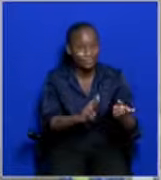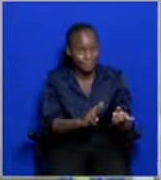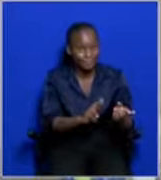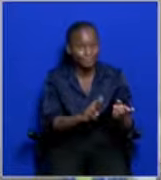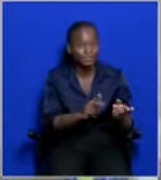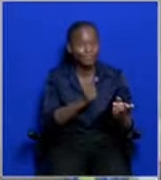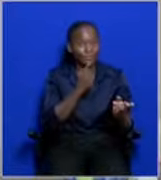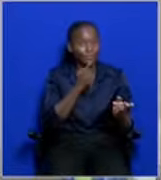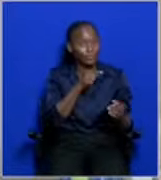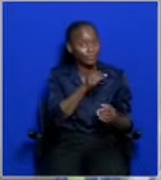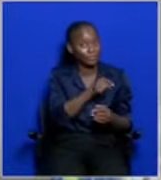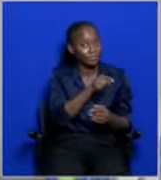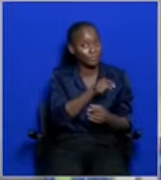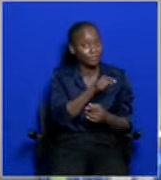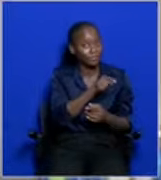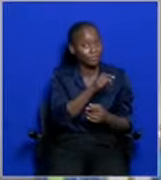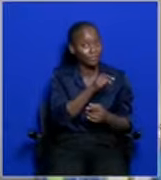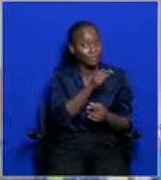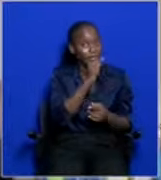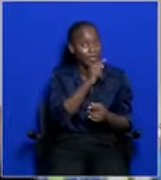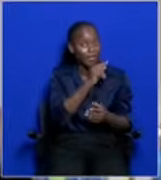12. And